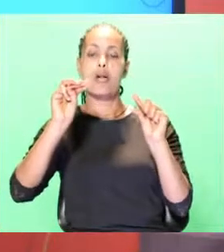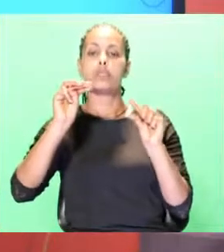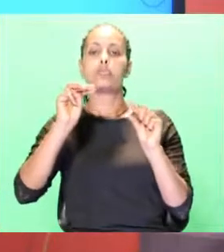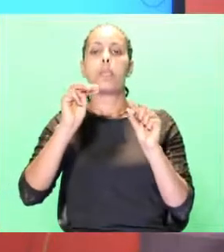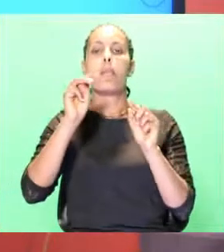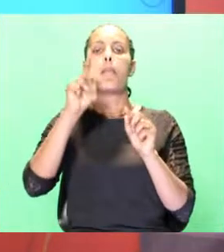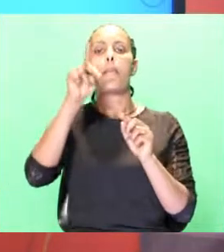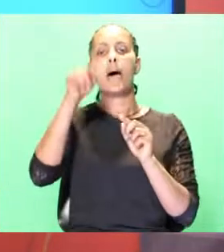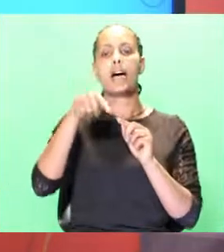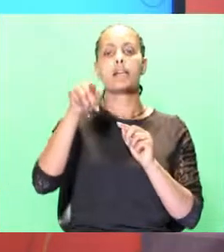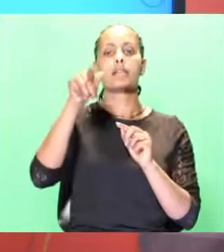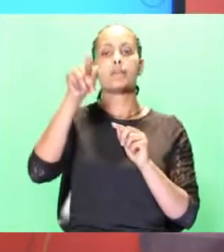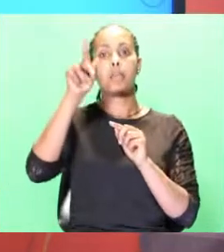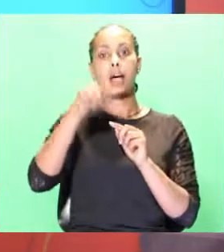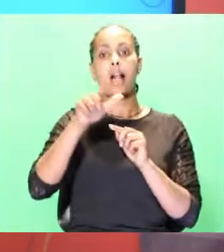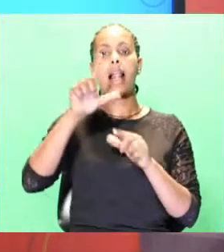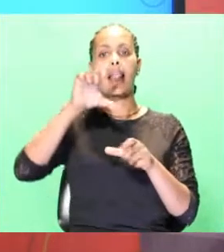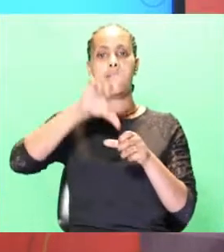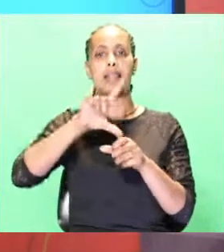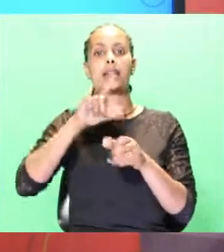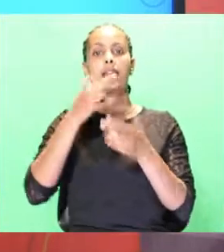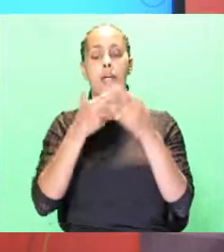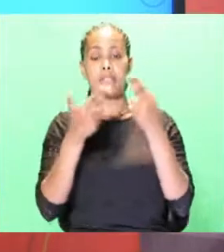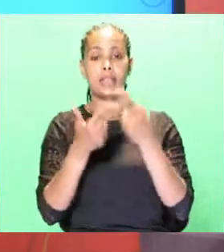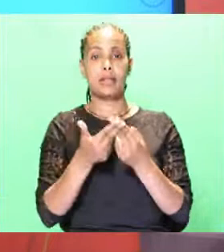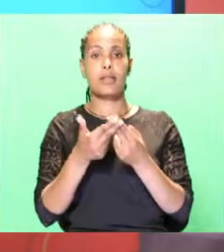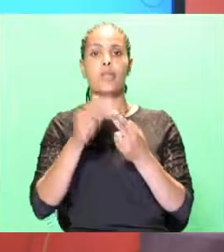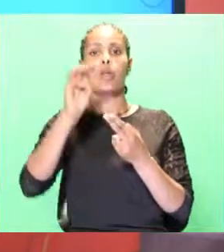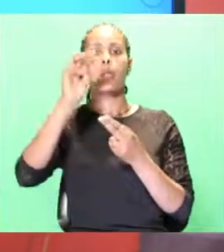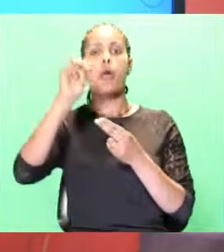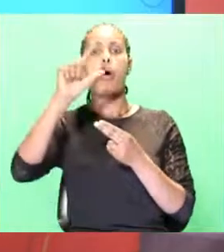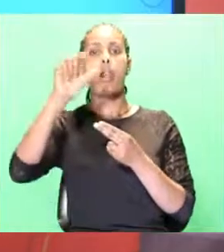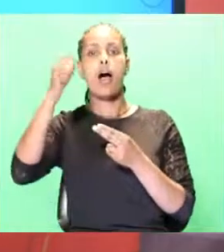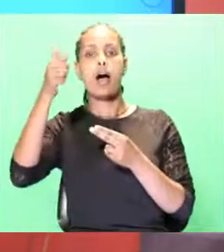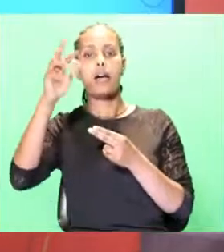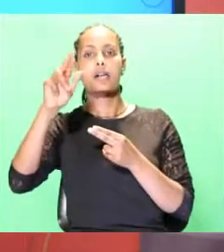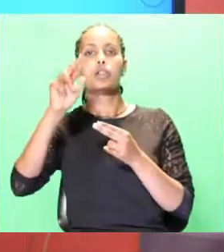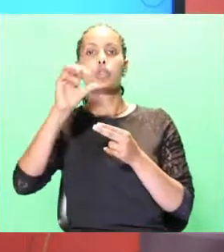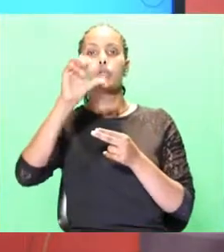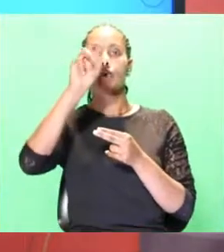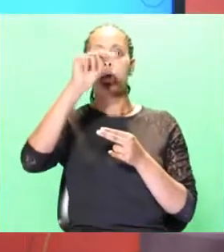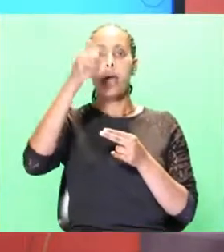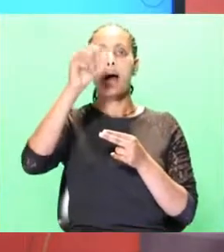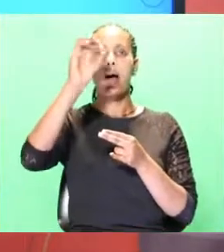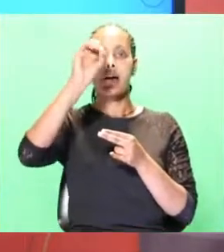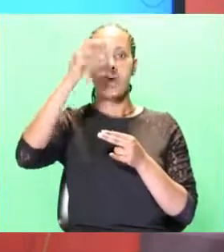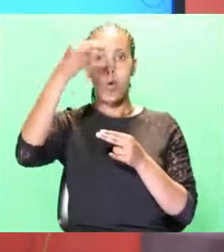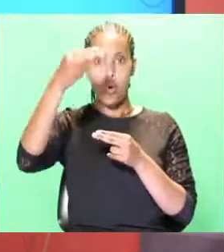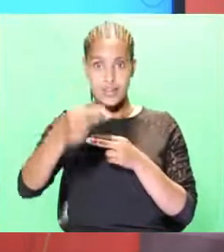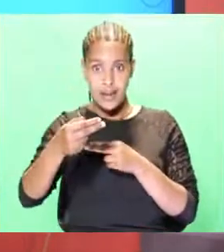per liter times molar mass of sodium hydroxide.